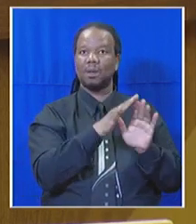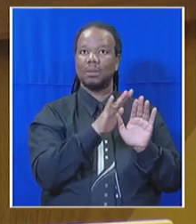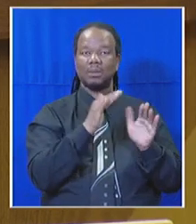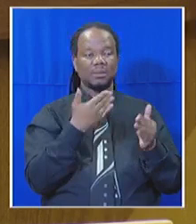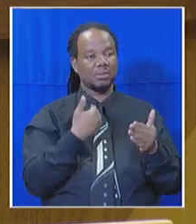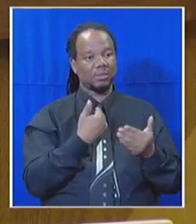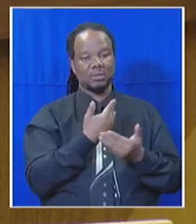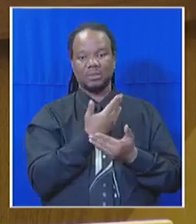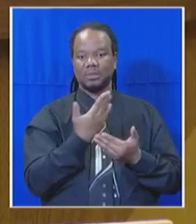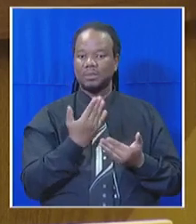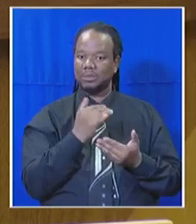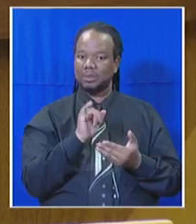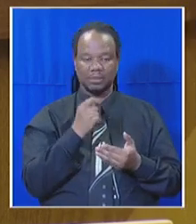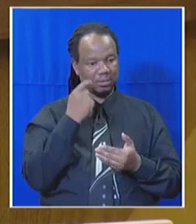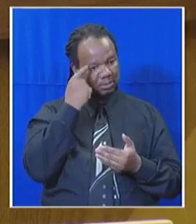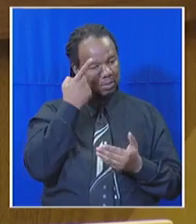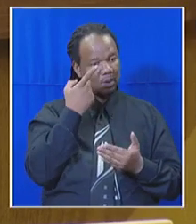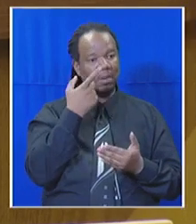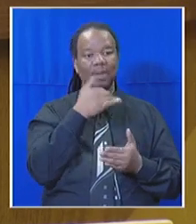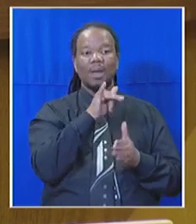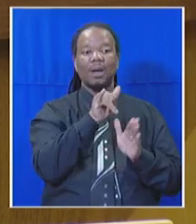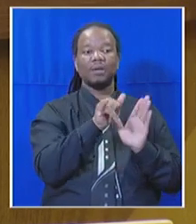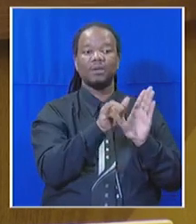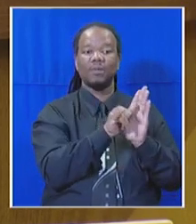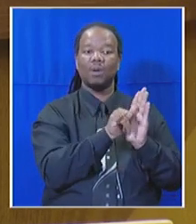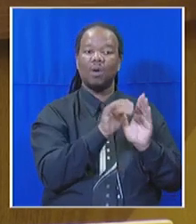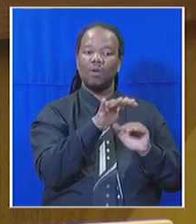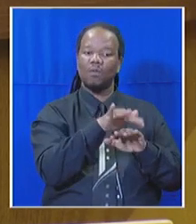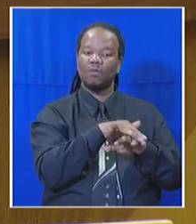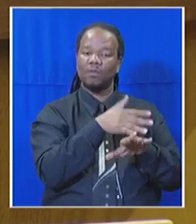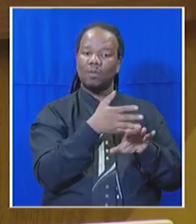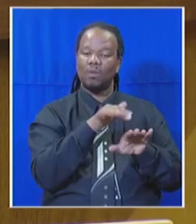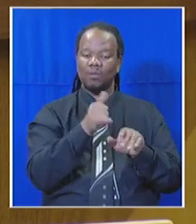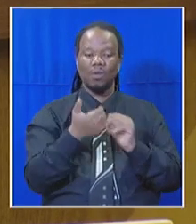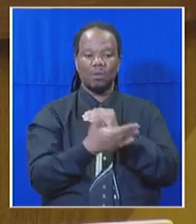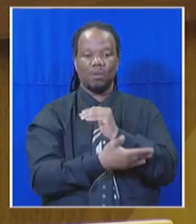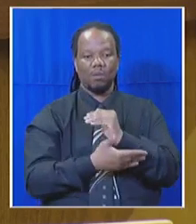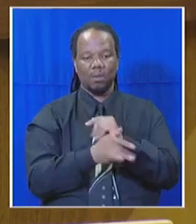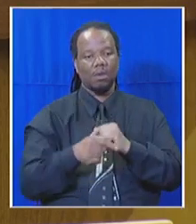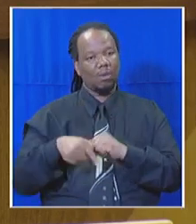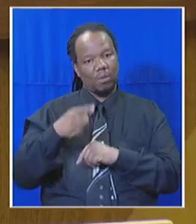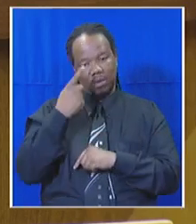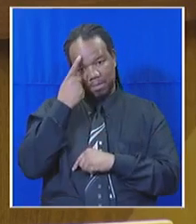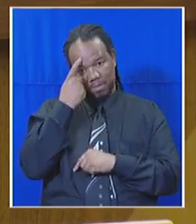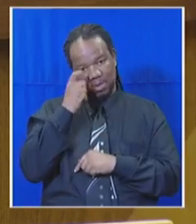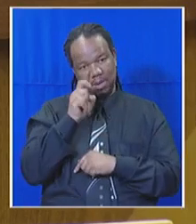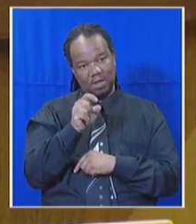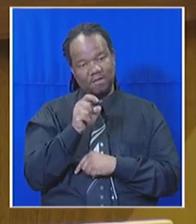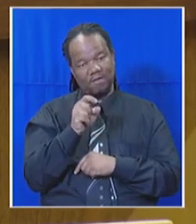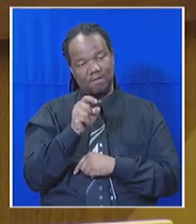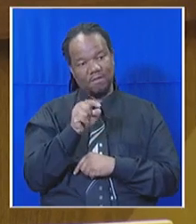identity within the framework of the developmental goals of the state. We believe that it still finds